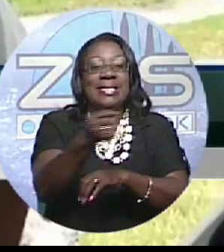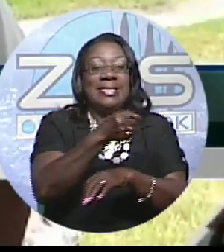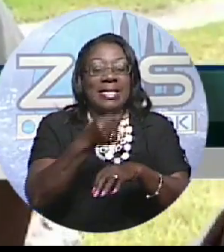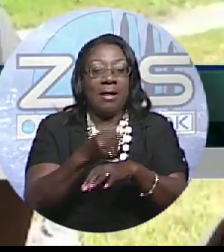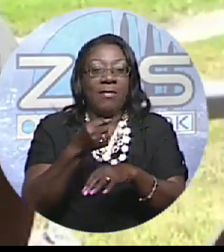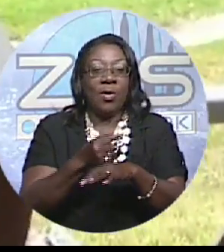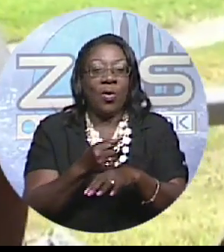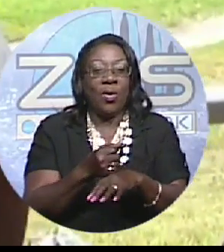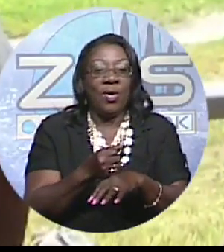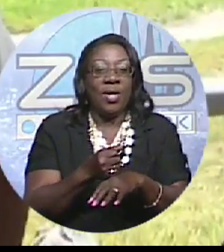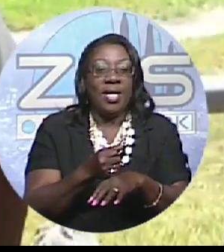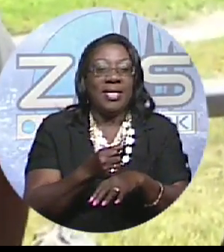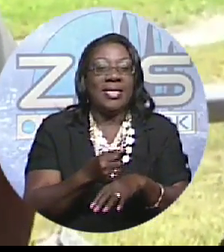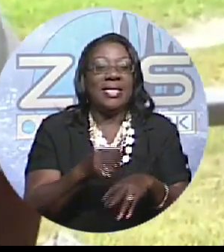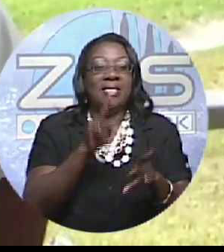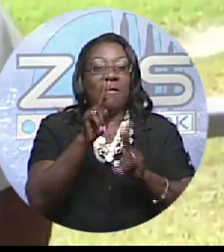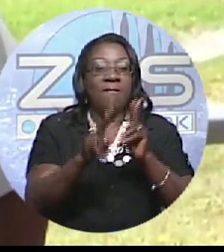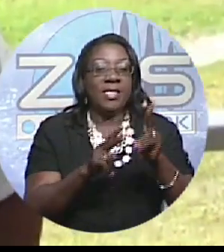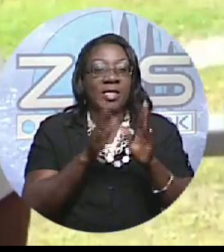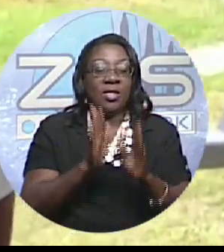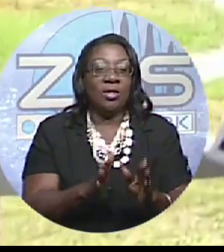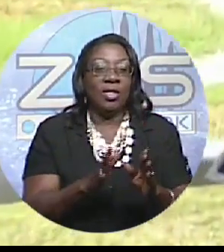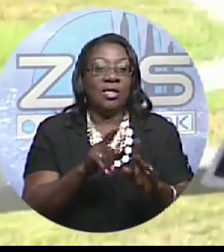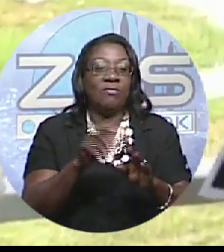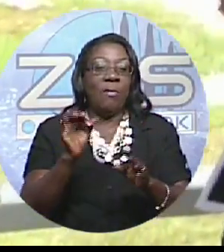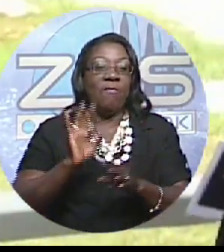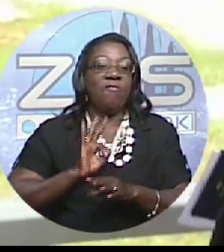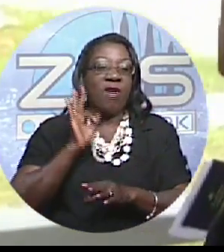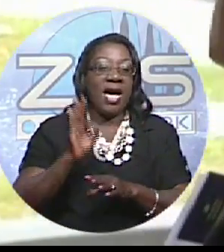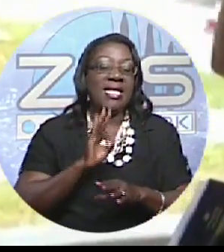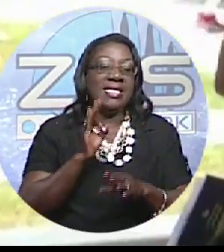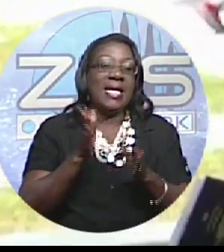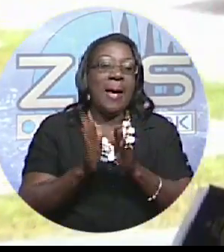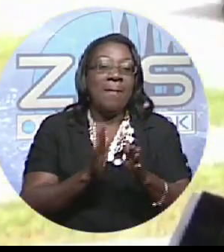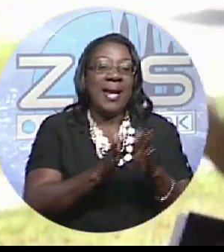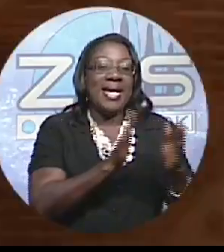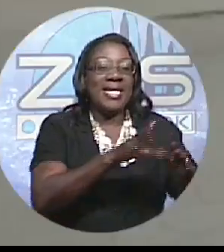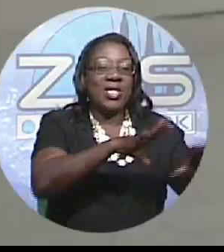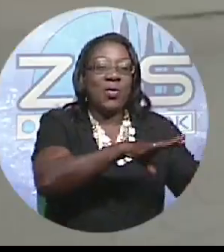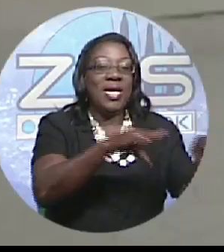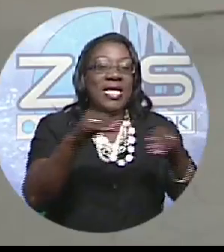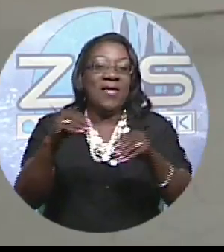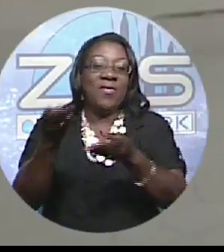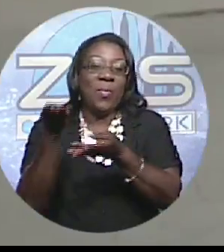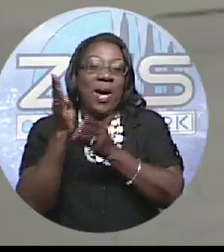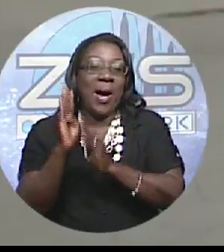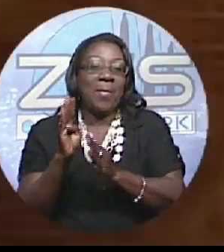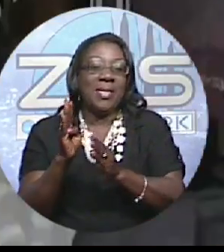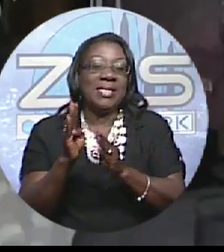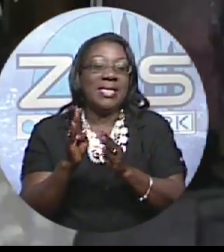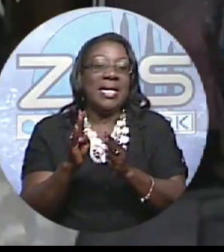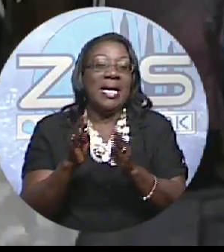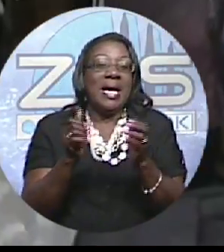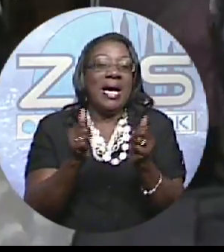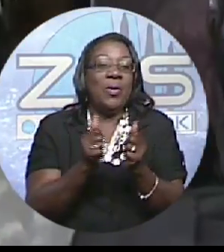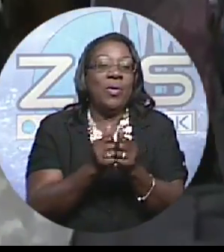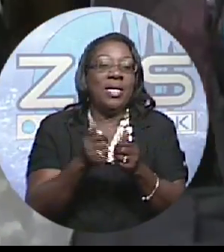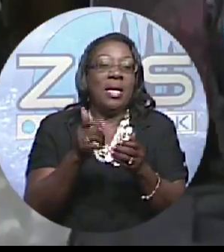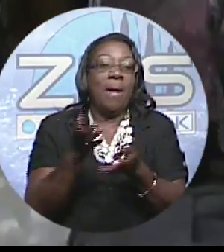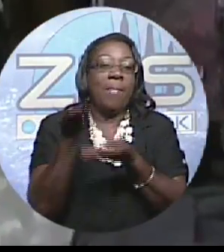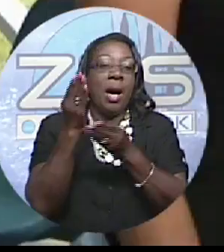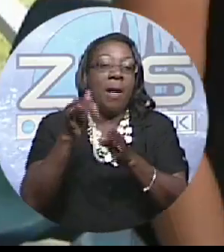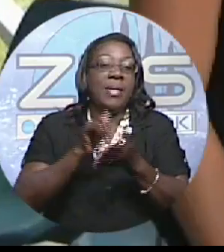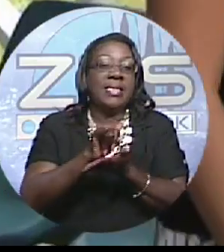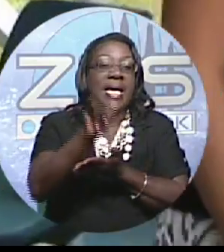arrival. These Club Med workers from France were set to leave the Bahamas in a few days. But with Bahamas Air announcing flight